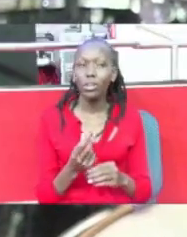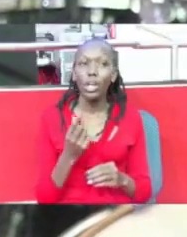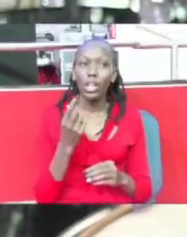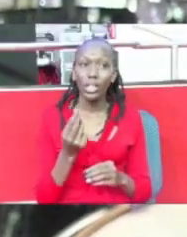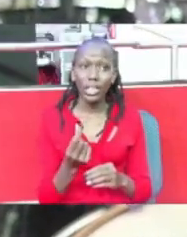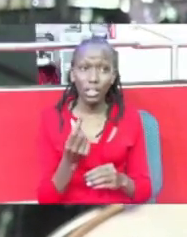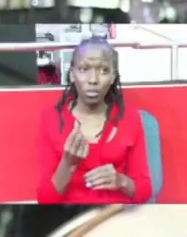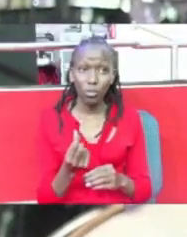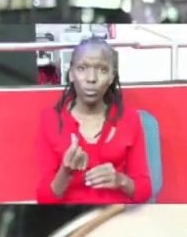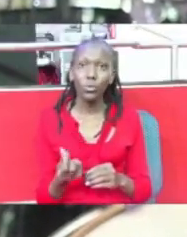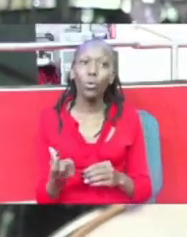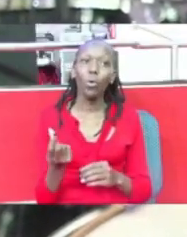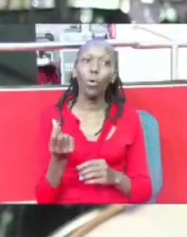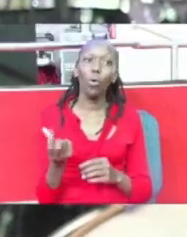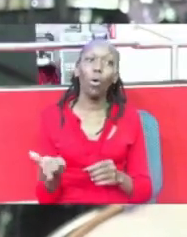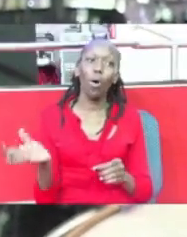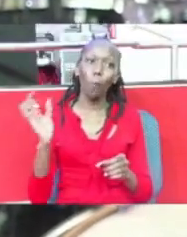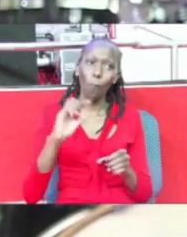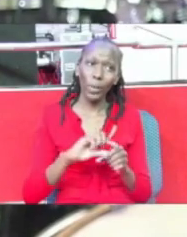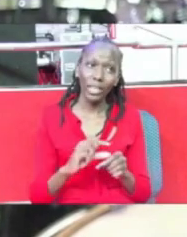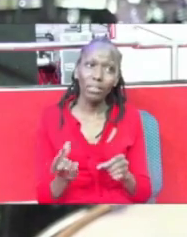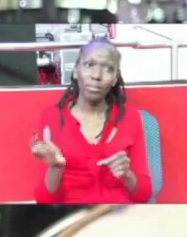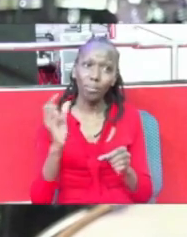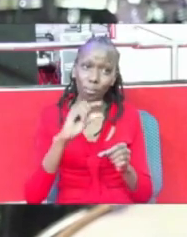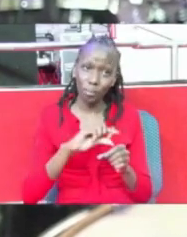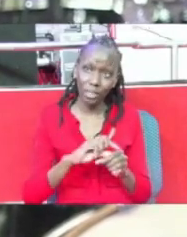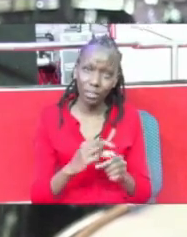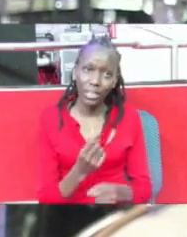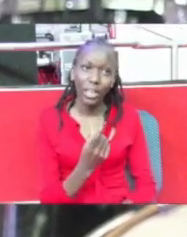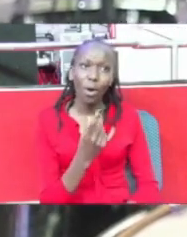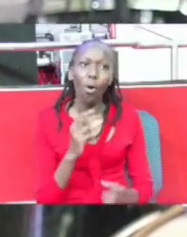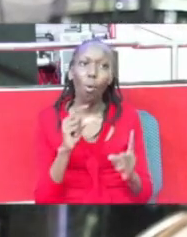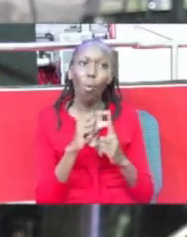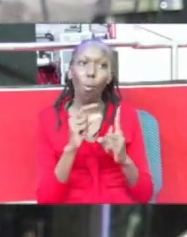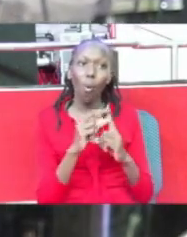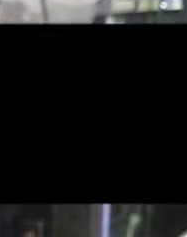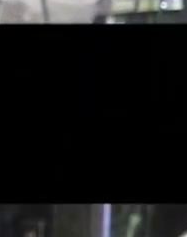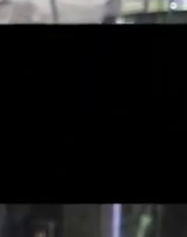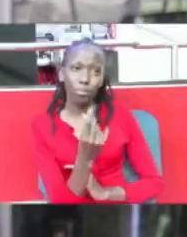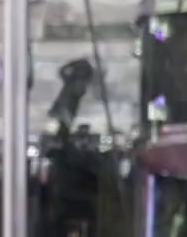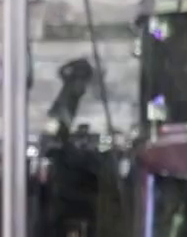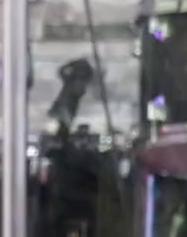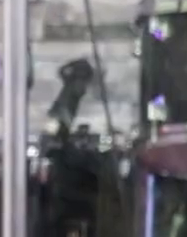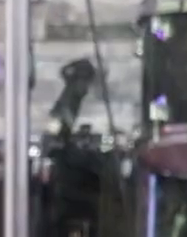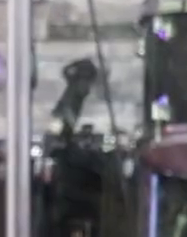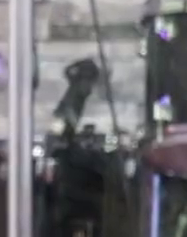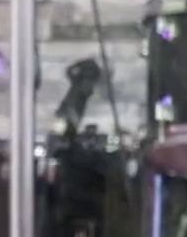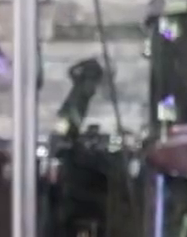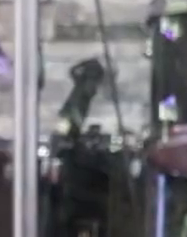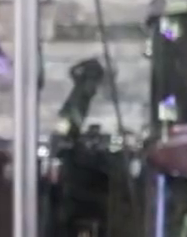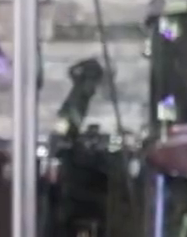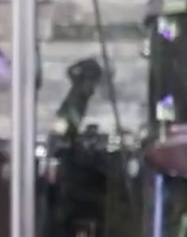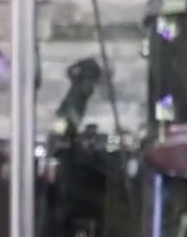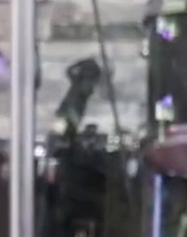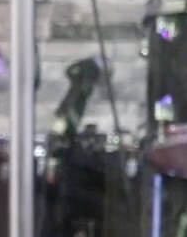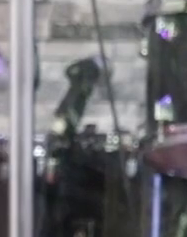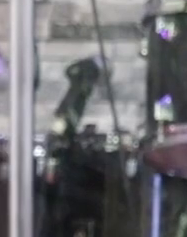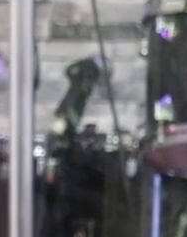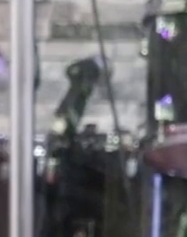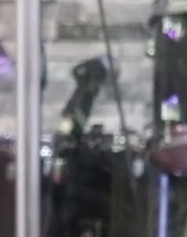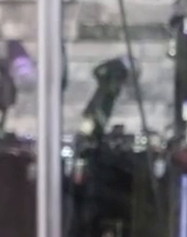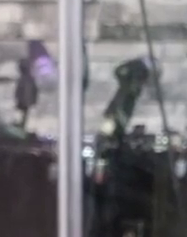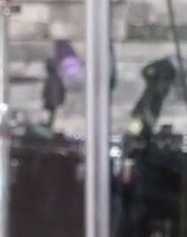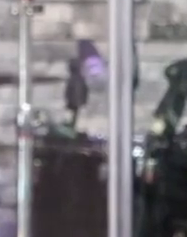Kidogo humaanisha kama hali ya utupu. The word little. Neno kidogo. Stands for almost nothing.